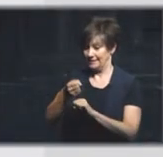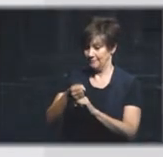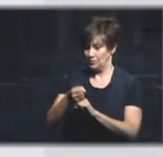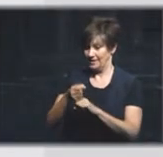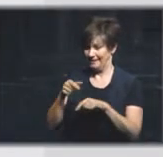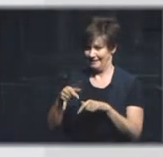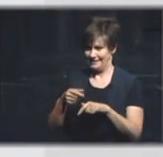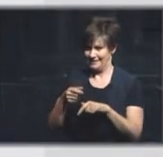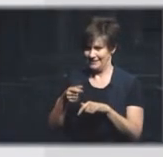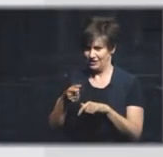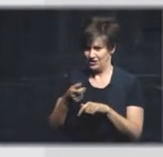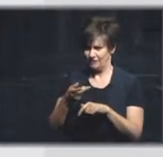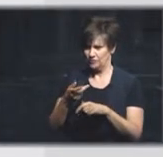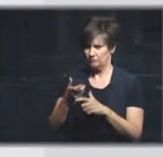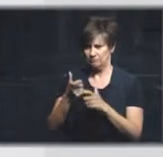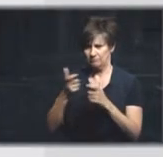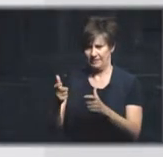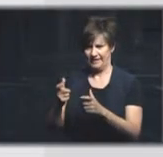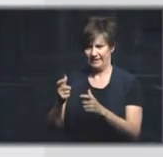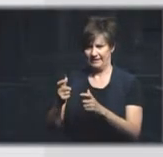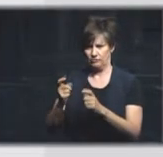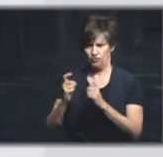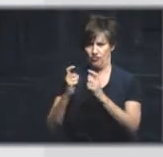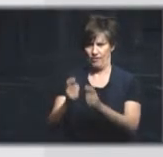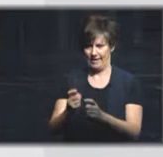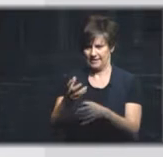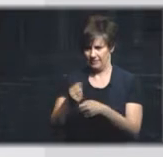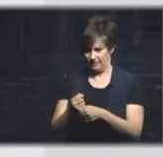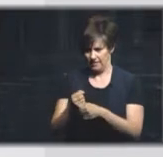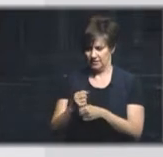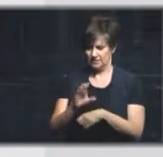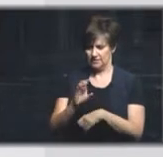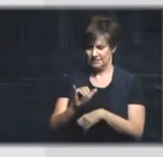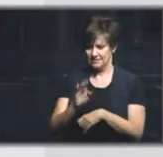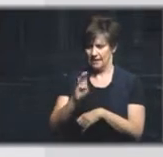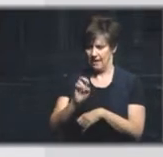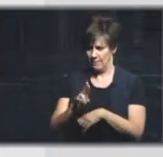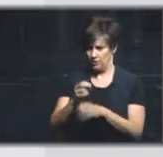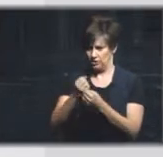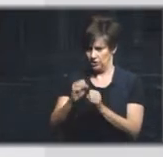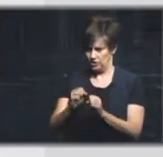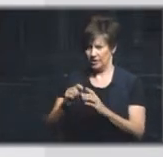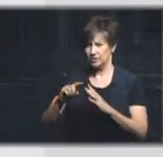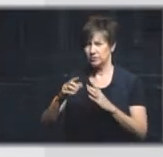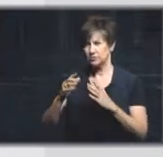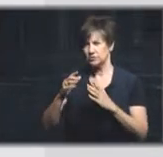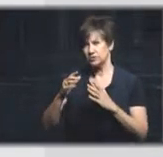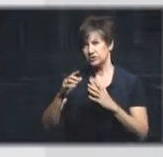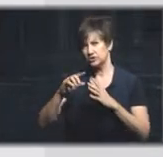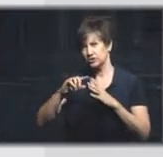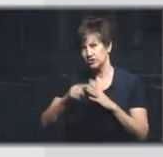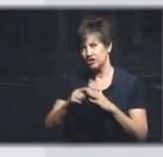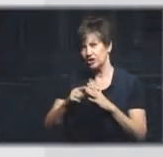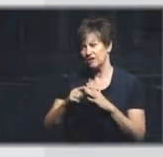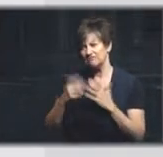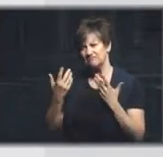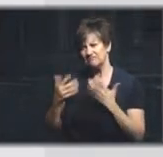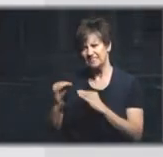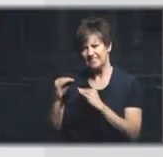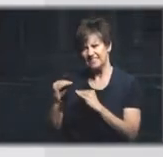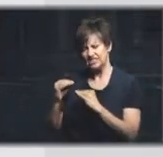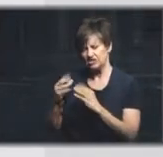are a couple of big grants that we've gotten. But cybersecurity will primarily start. We've already been teaching a